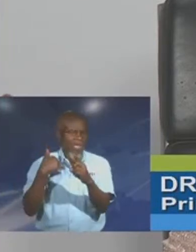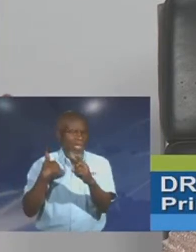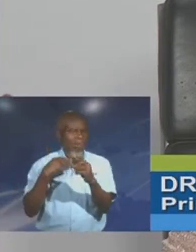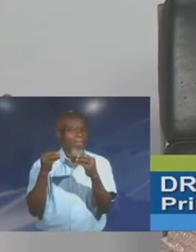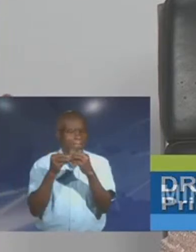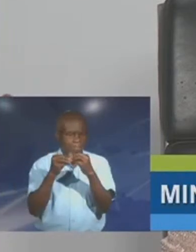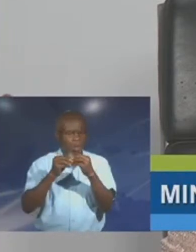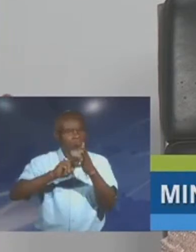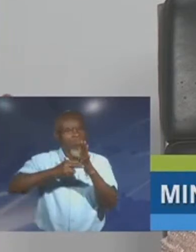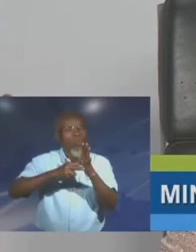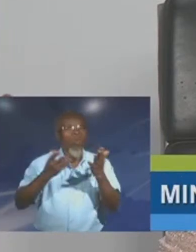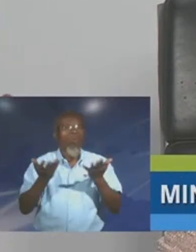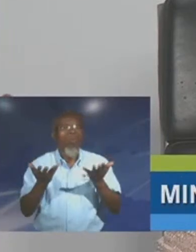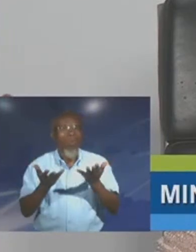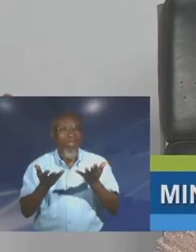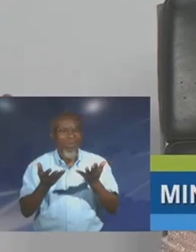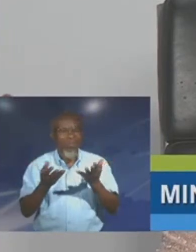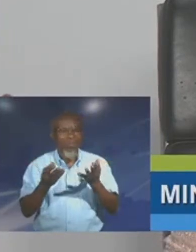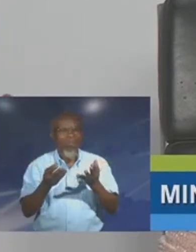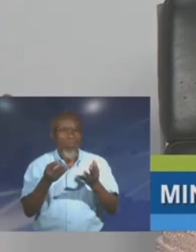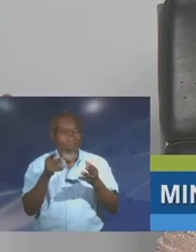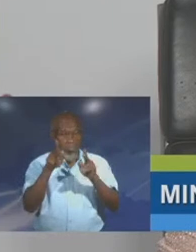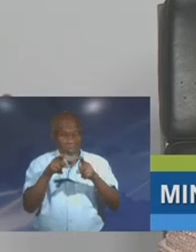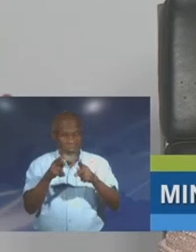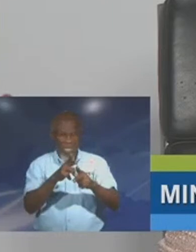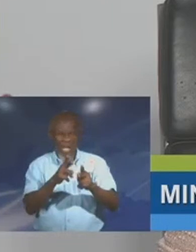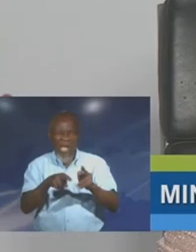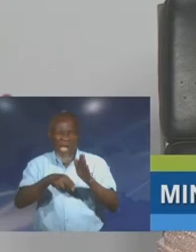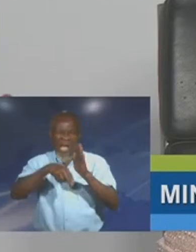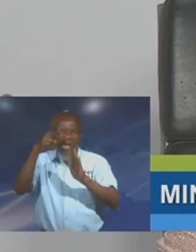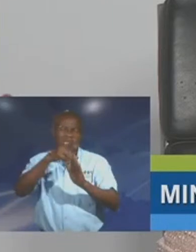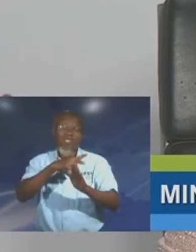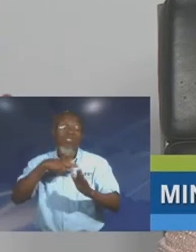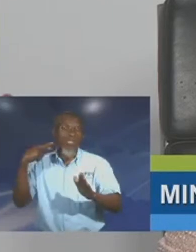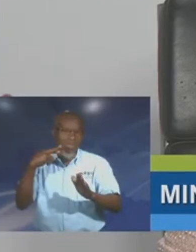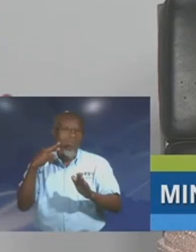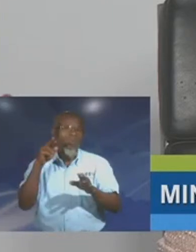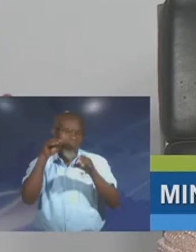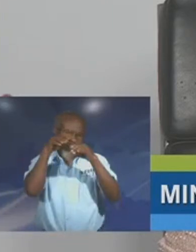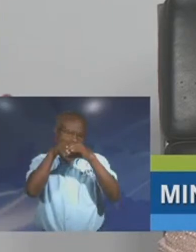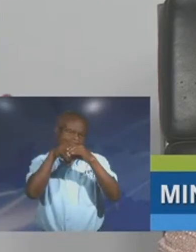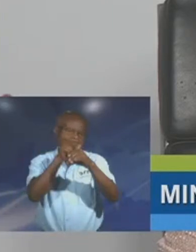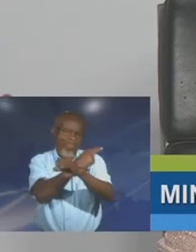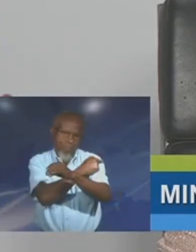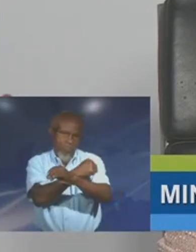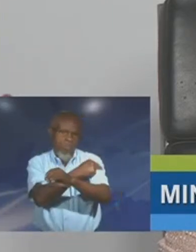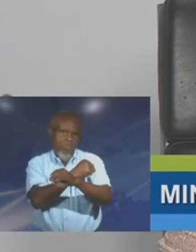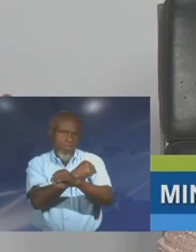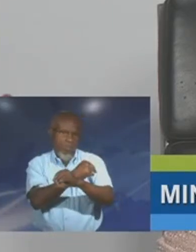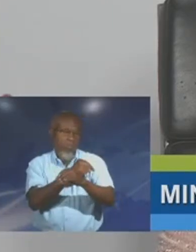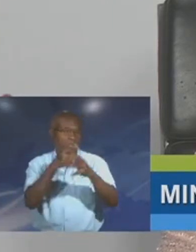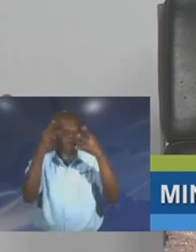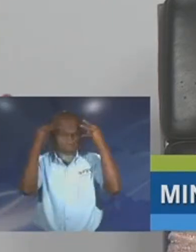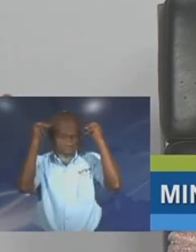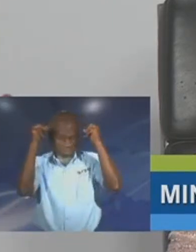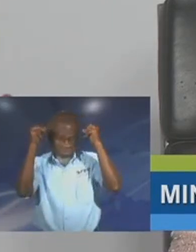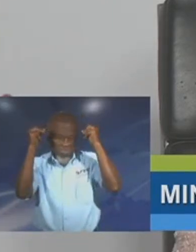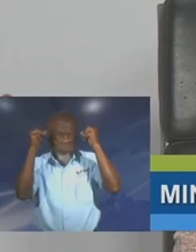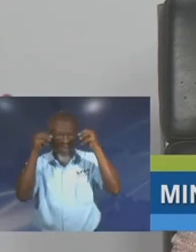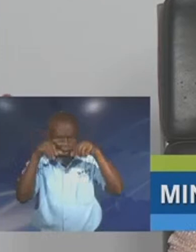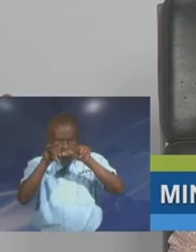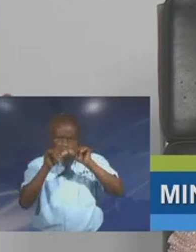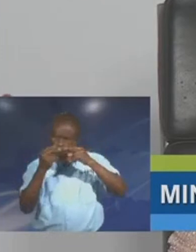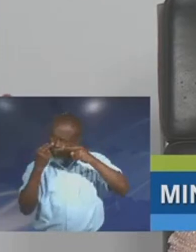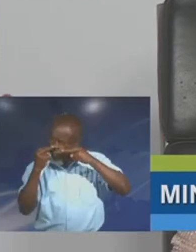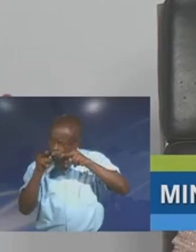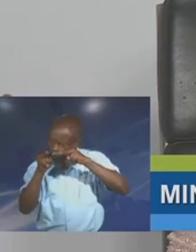and they would be hospitalized. So the Ministry of Health continues to monitor the situation with respect to